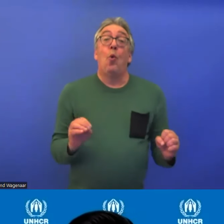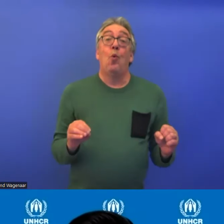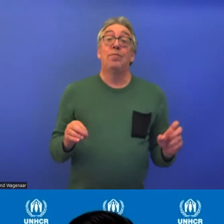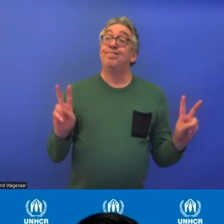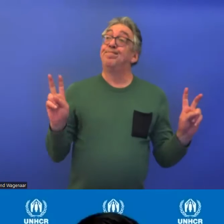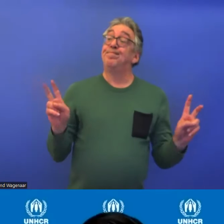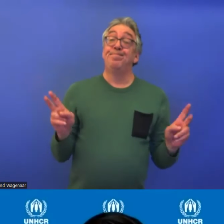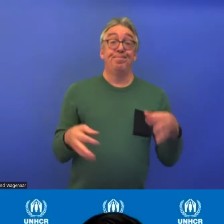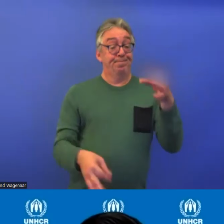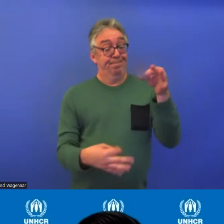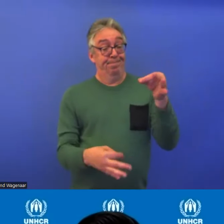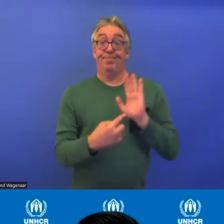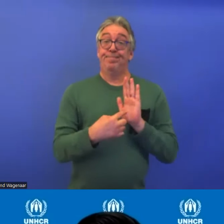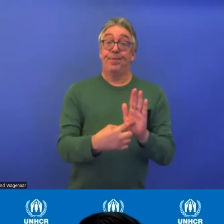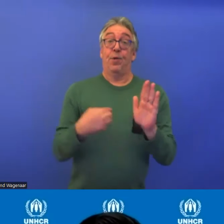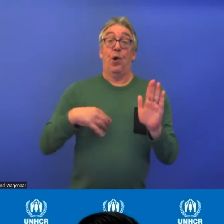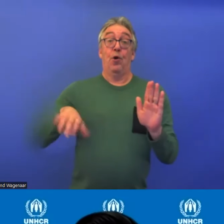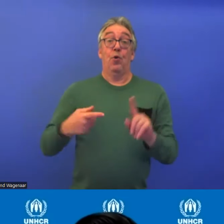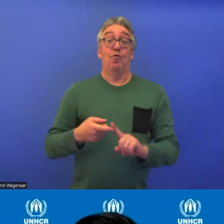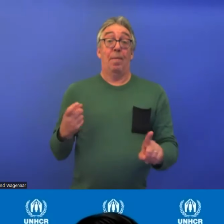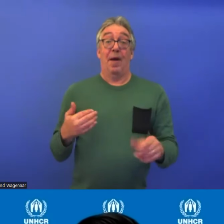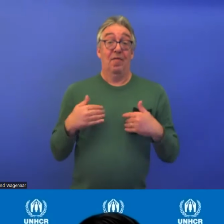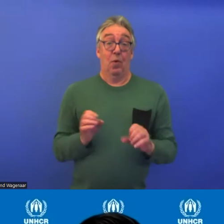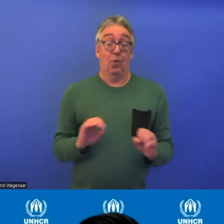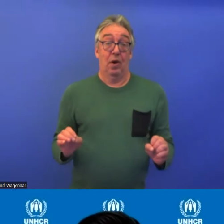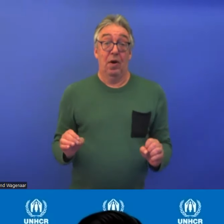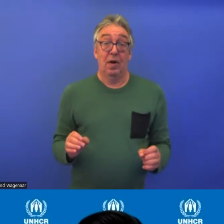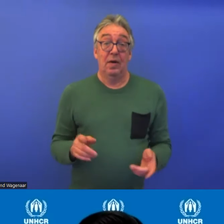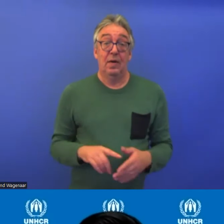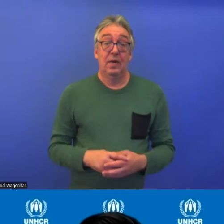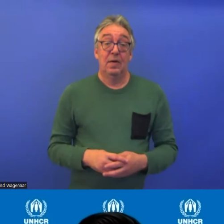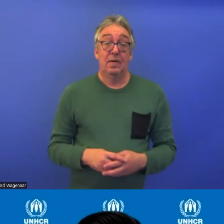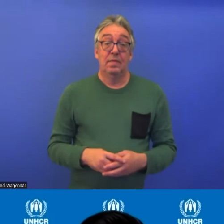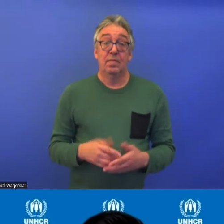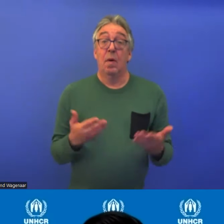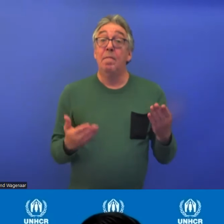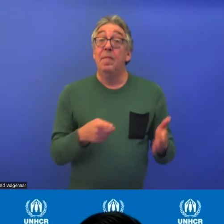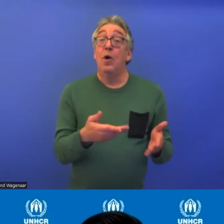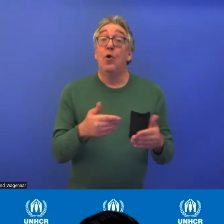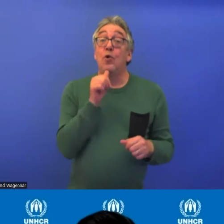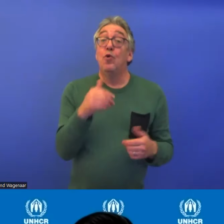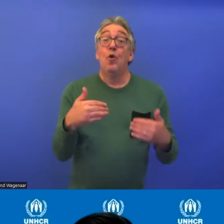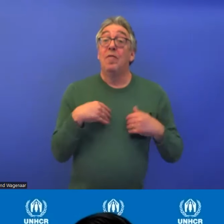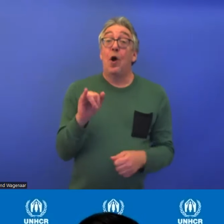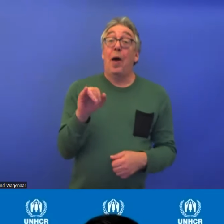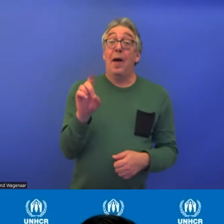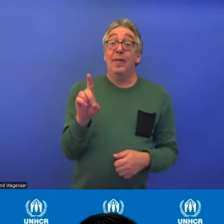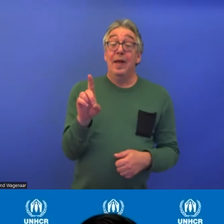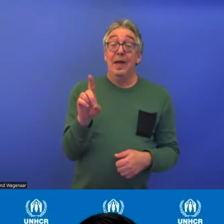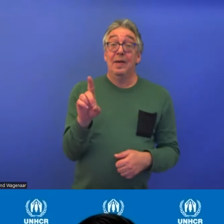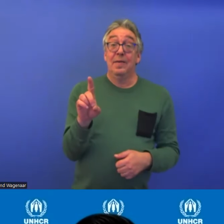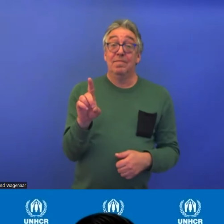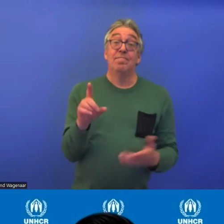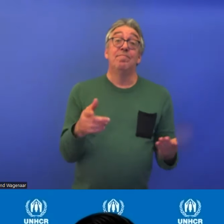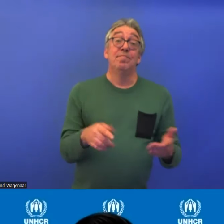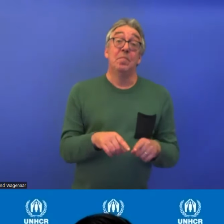Now, they wouldn't be necessarily a refugee or stateless simply because they don't have their identity documents and there's difficulties in returning them home. But of